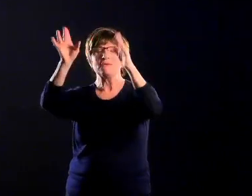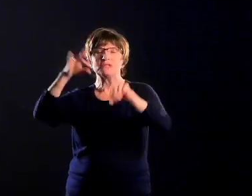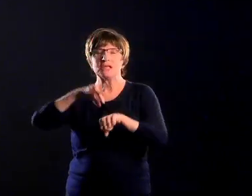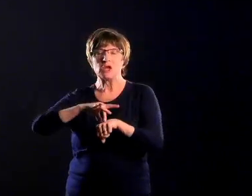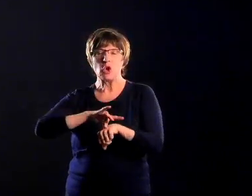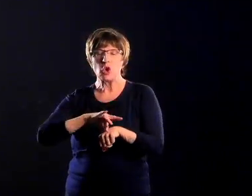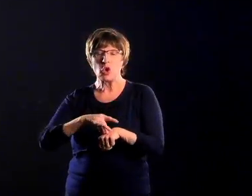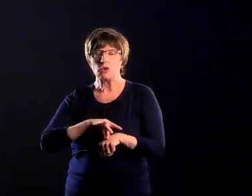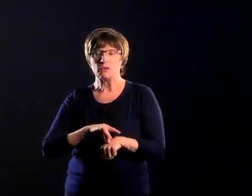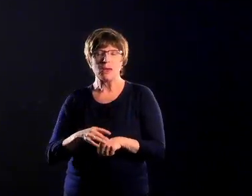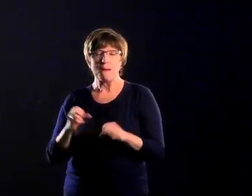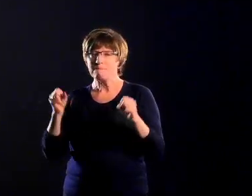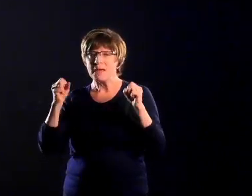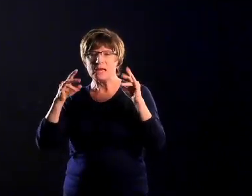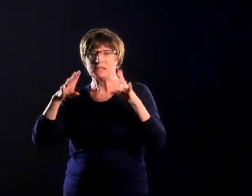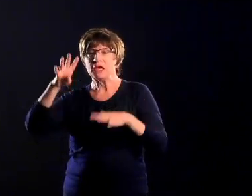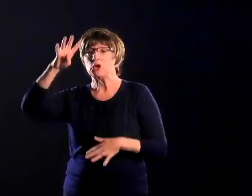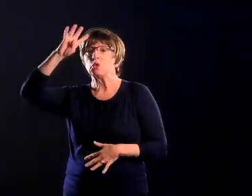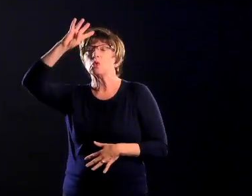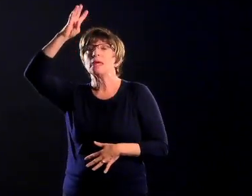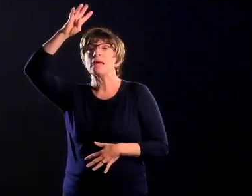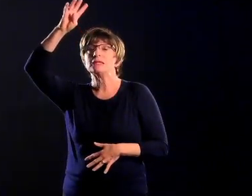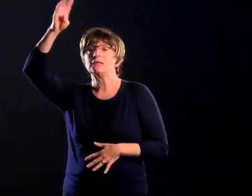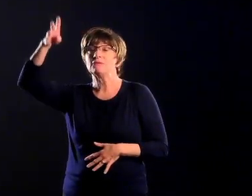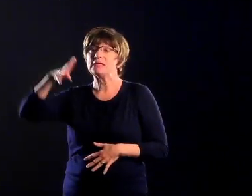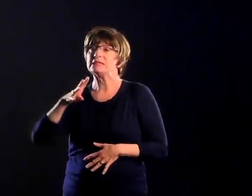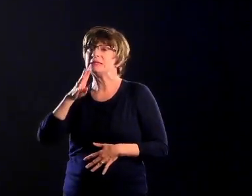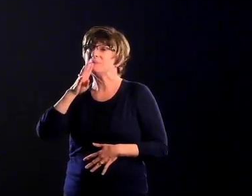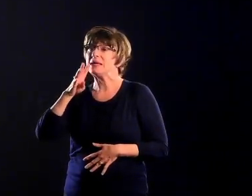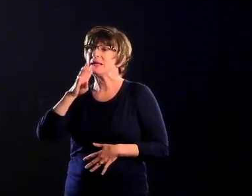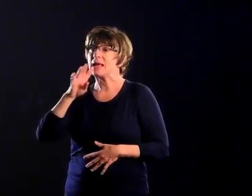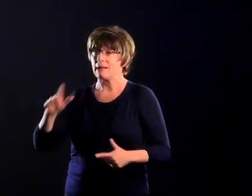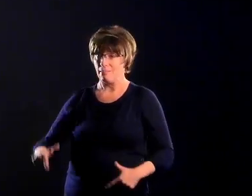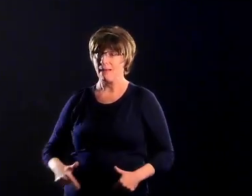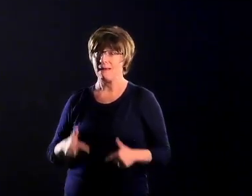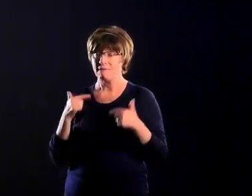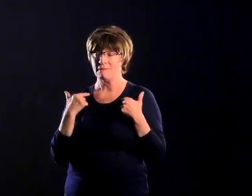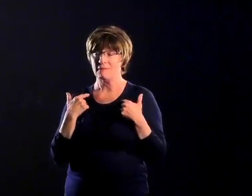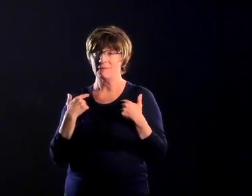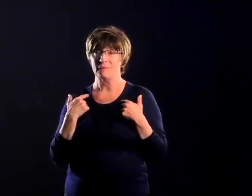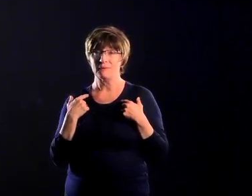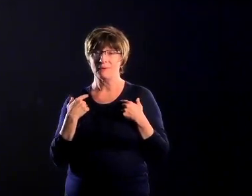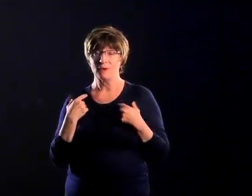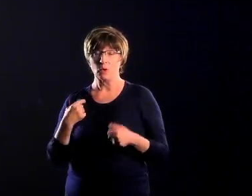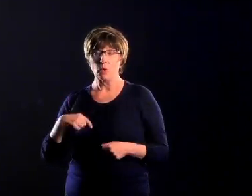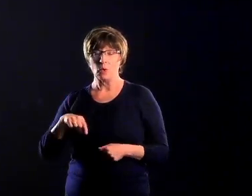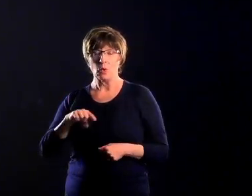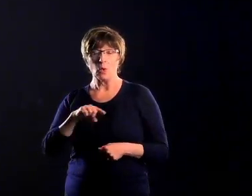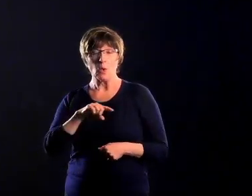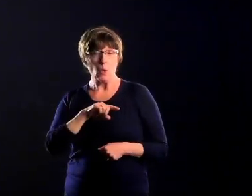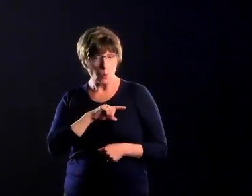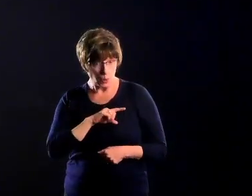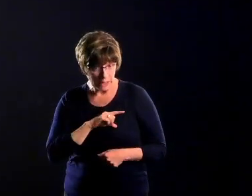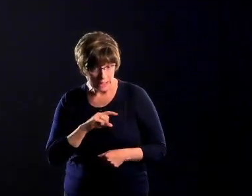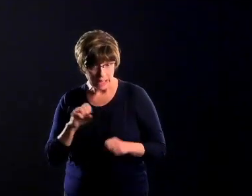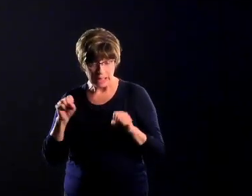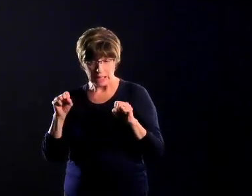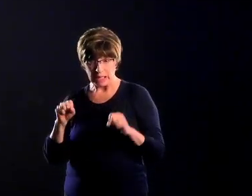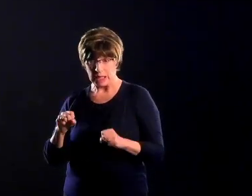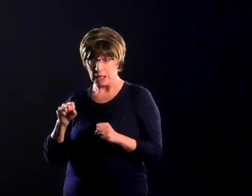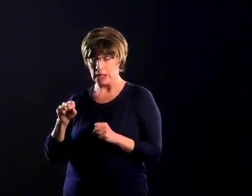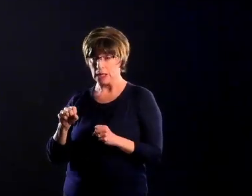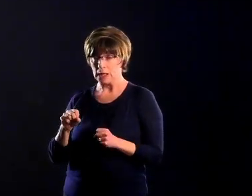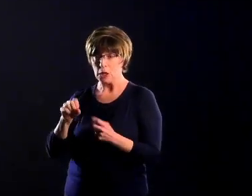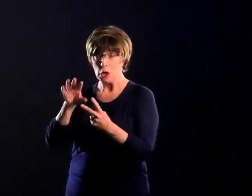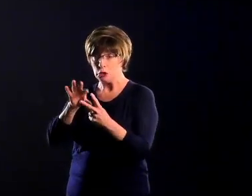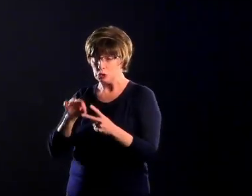by speaking it into life, that we can choose to not only create, we can choose to bless.